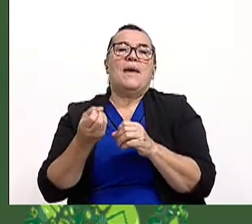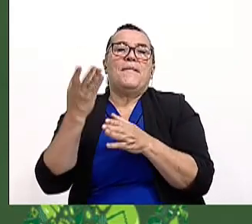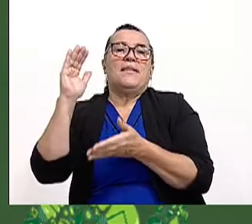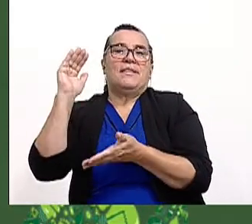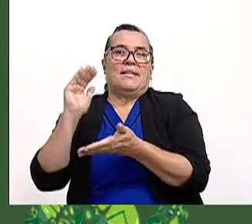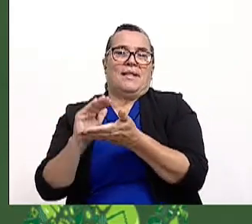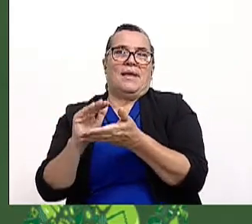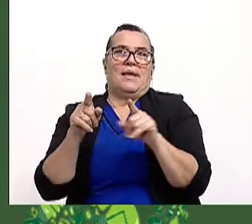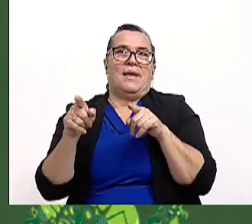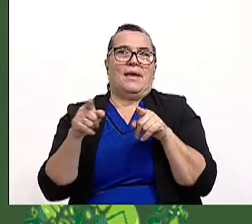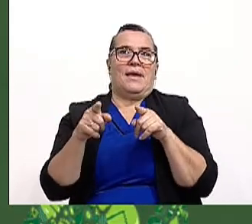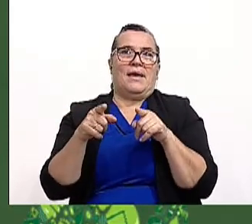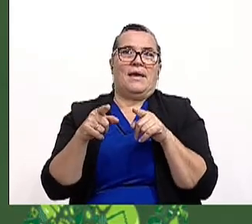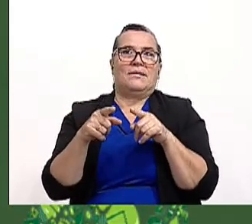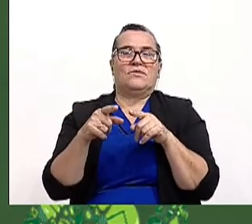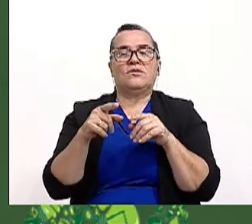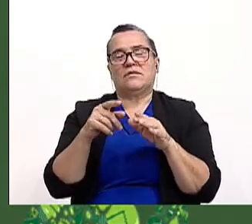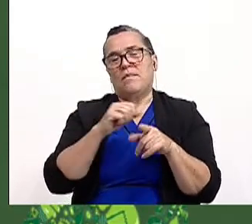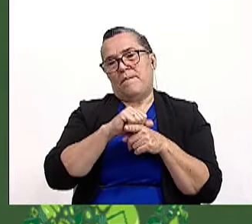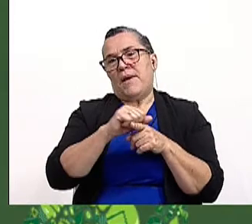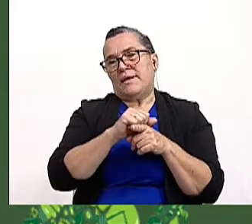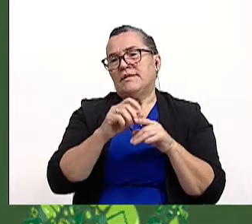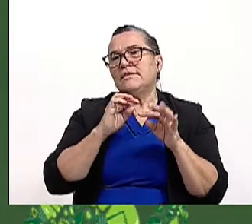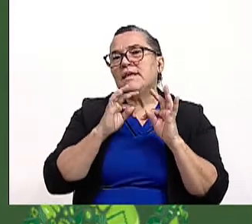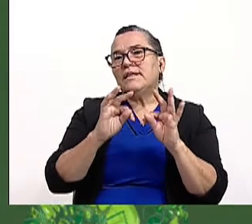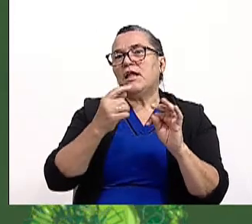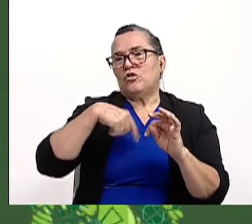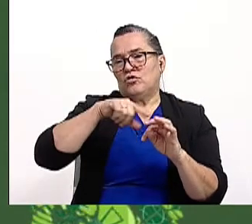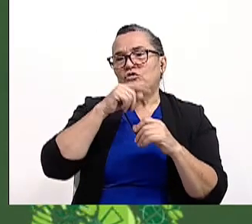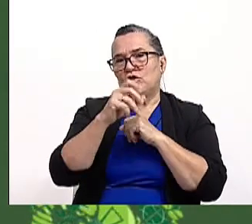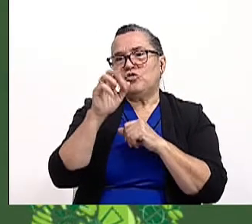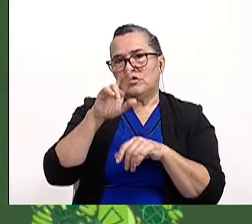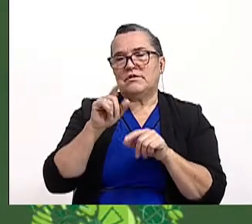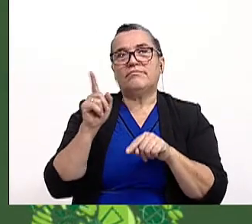a practice we're trying to keep in Costa Rica.